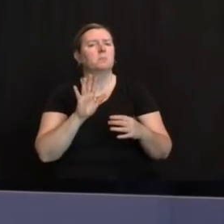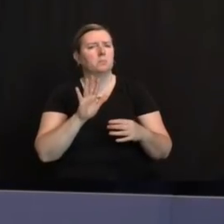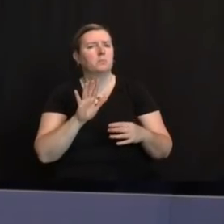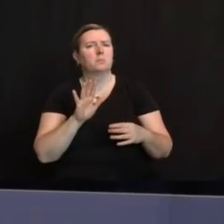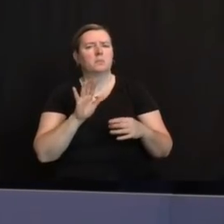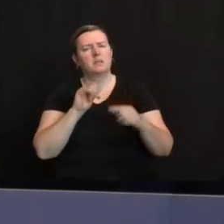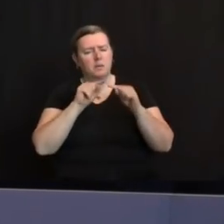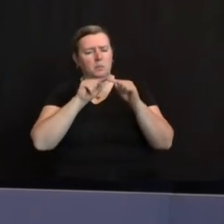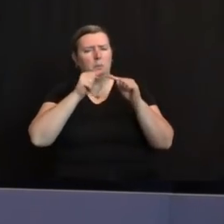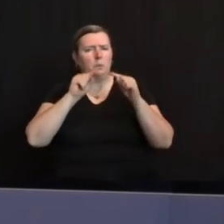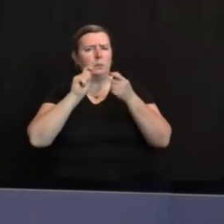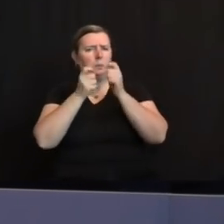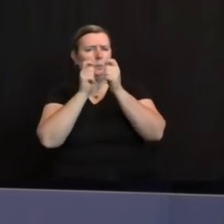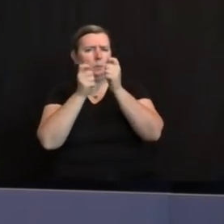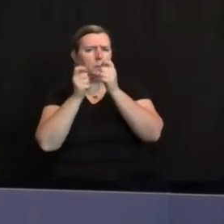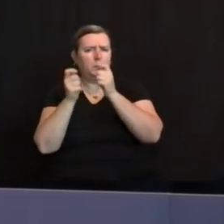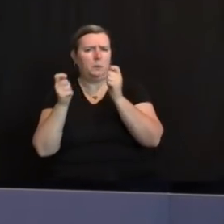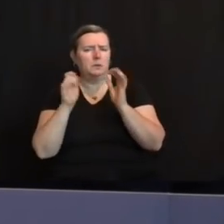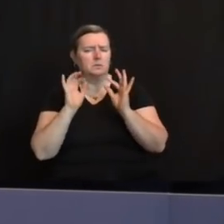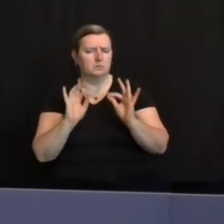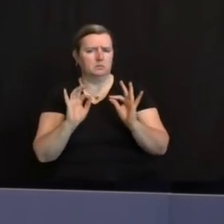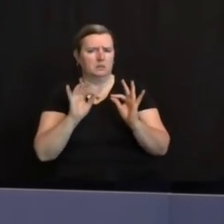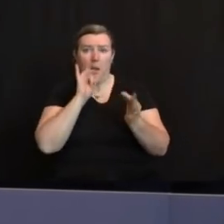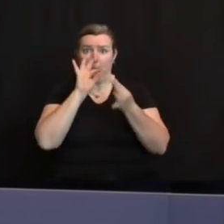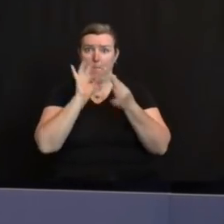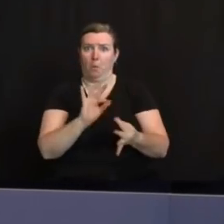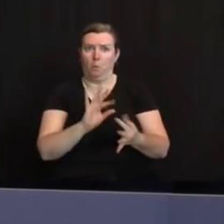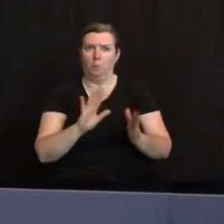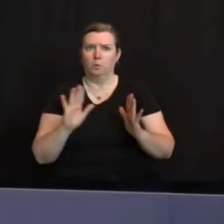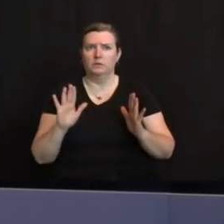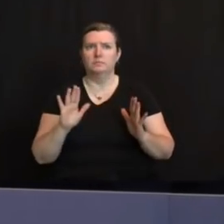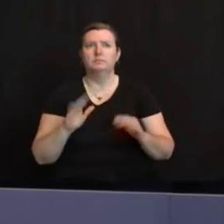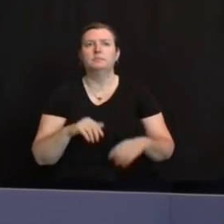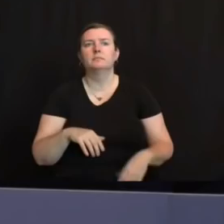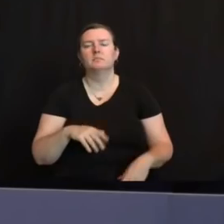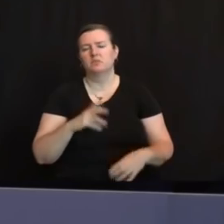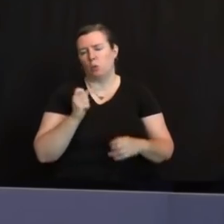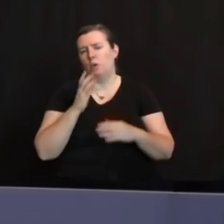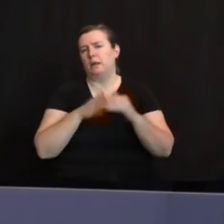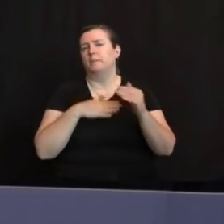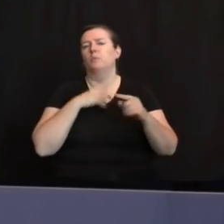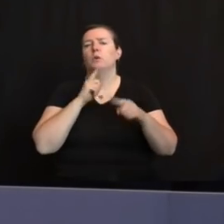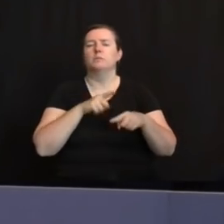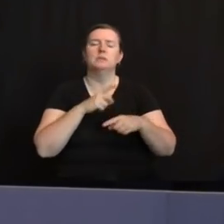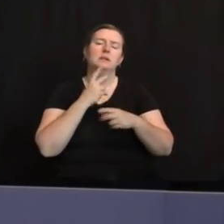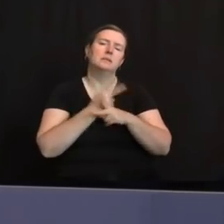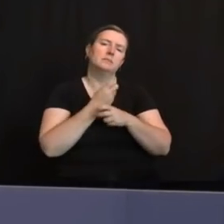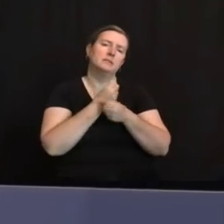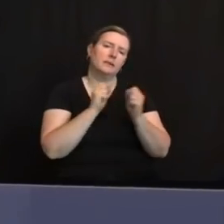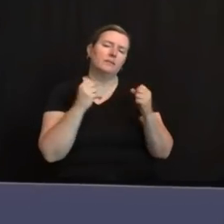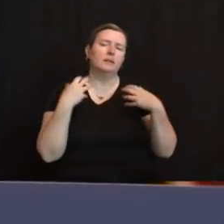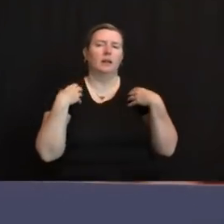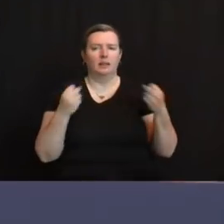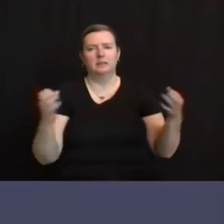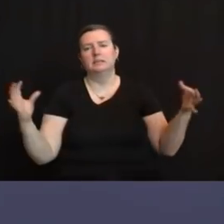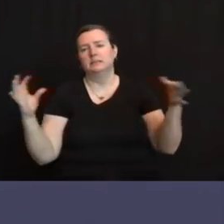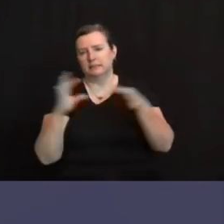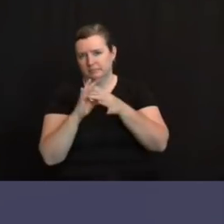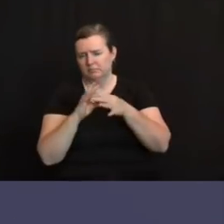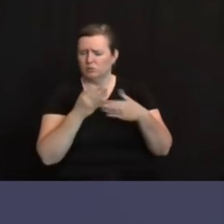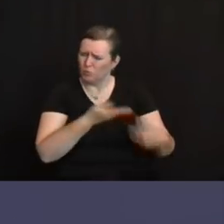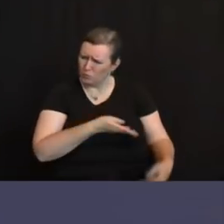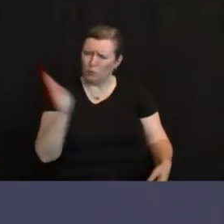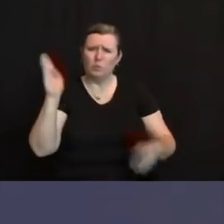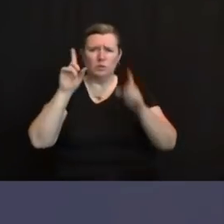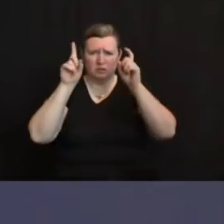That concludes my report. Stay connected, stay safe, stay healthy, get tested. Thank you. Judy, thank you for